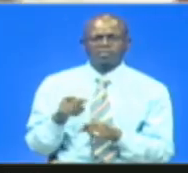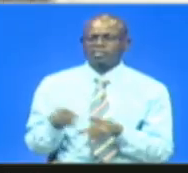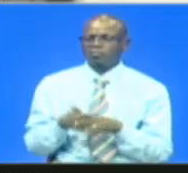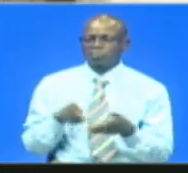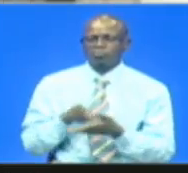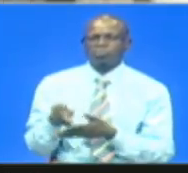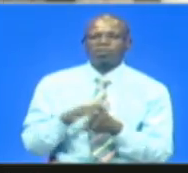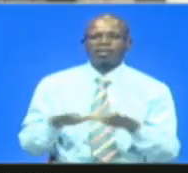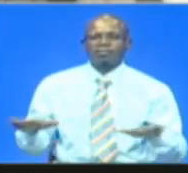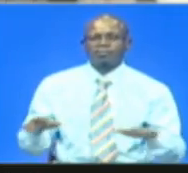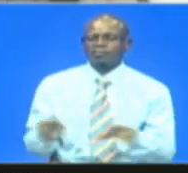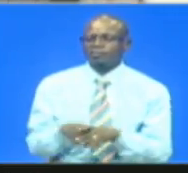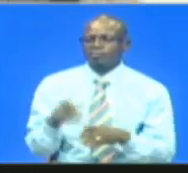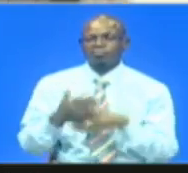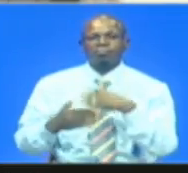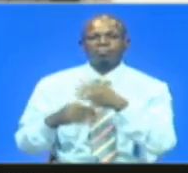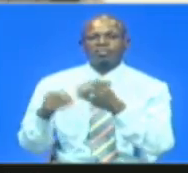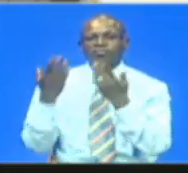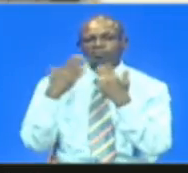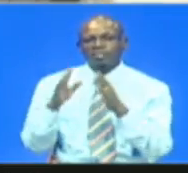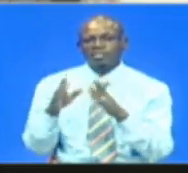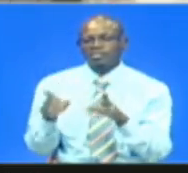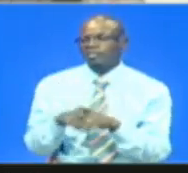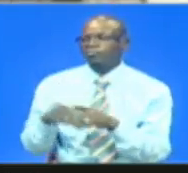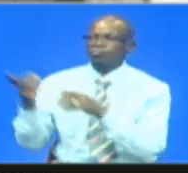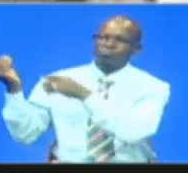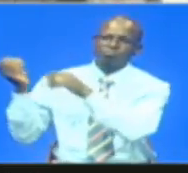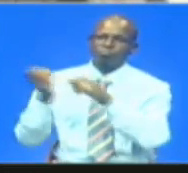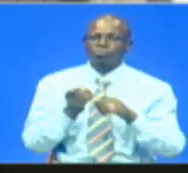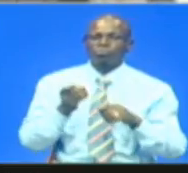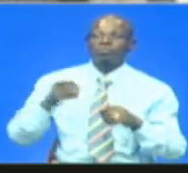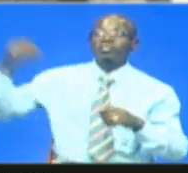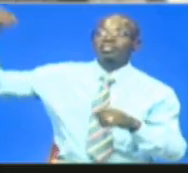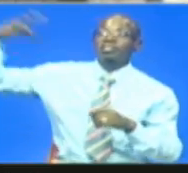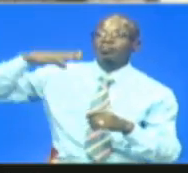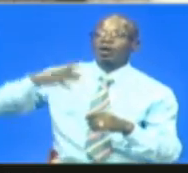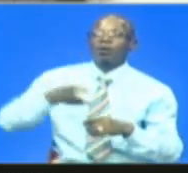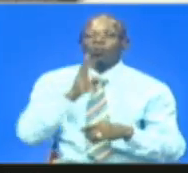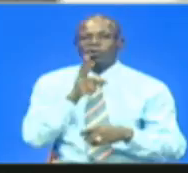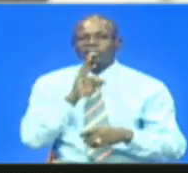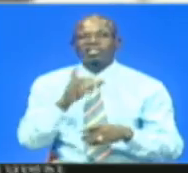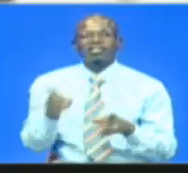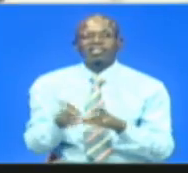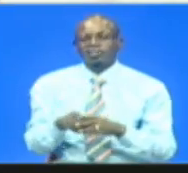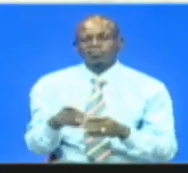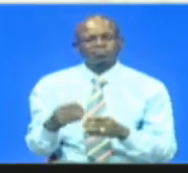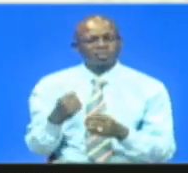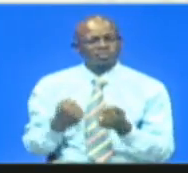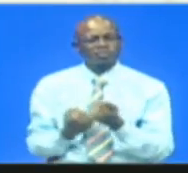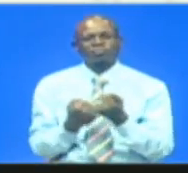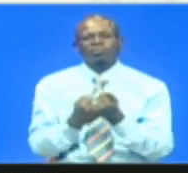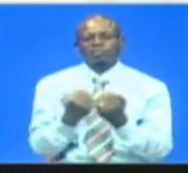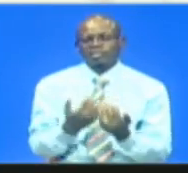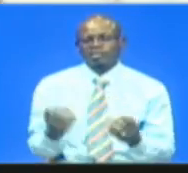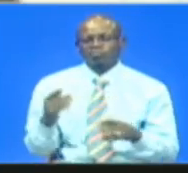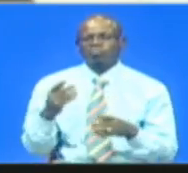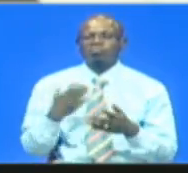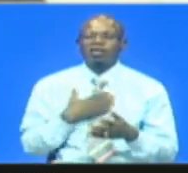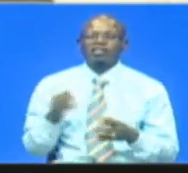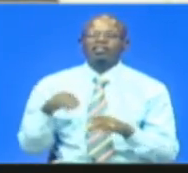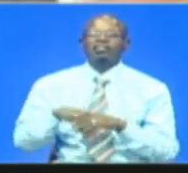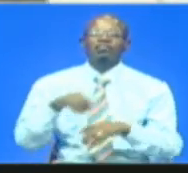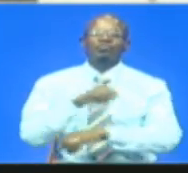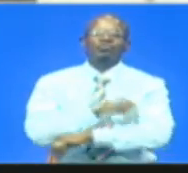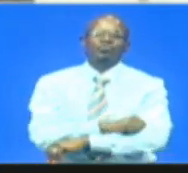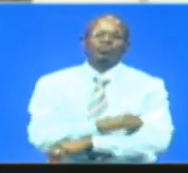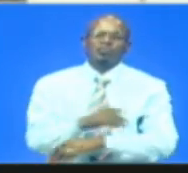shamba, nimejenga, nimevuta stima, nimevuta maji, nimesomesha watoto wangu saizi wako university. So I'm just happy about it. Kwa